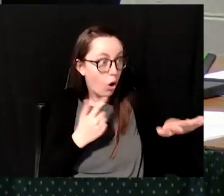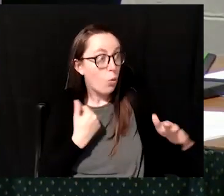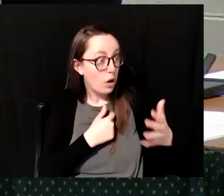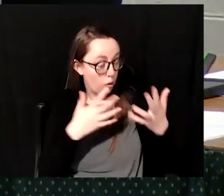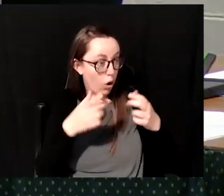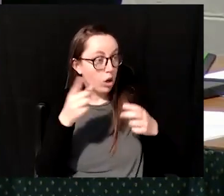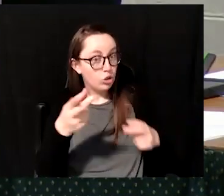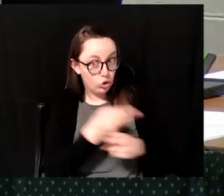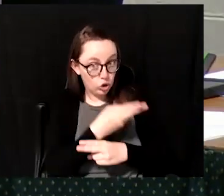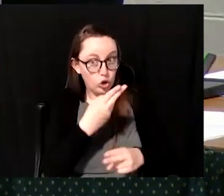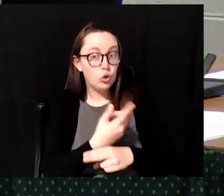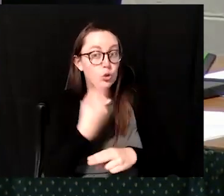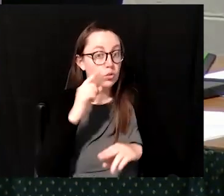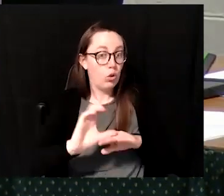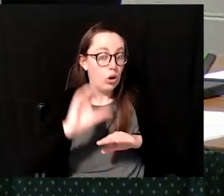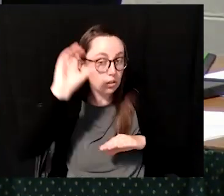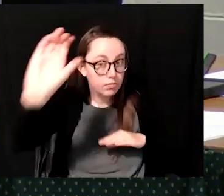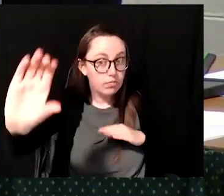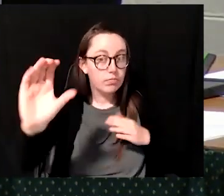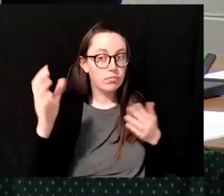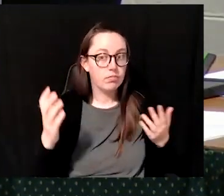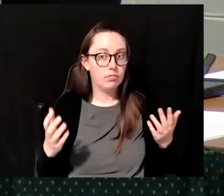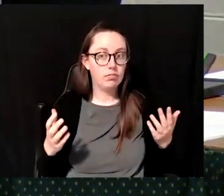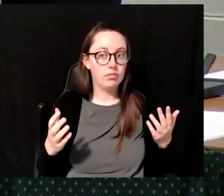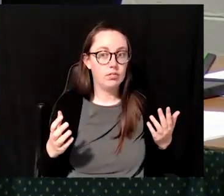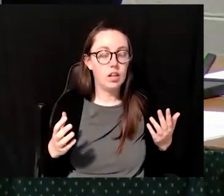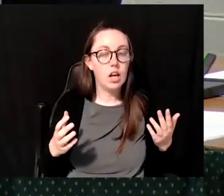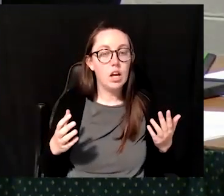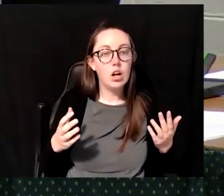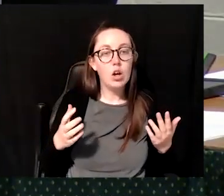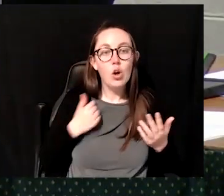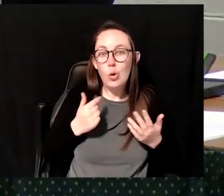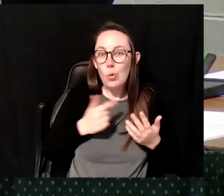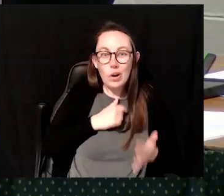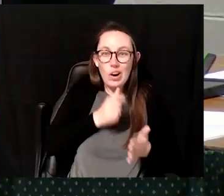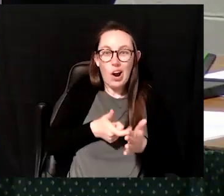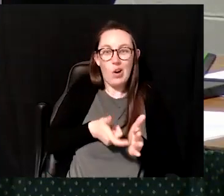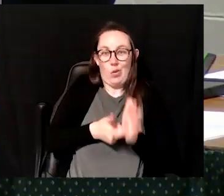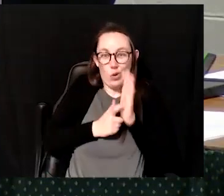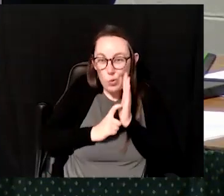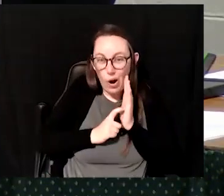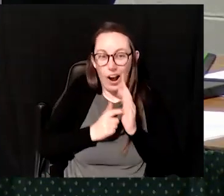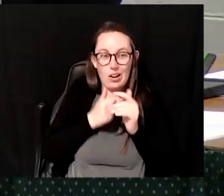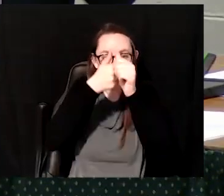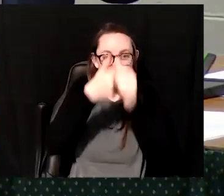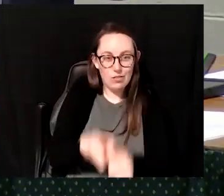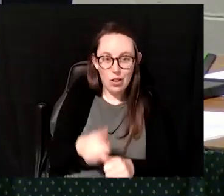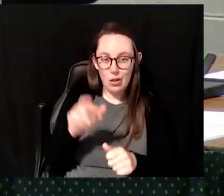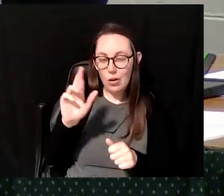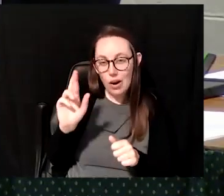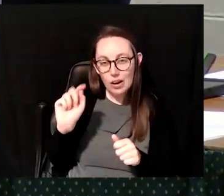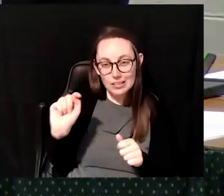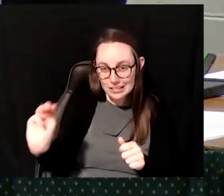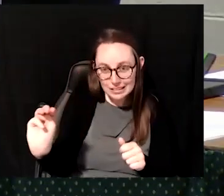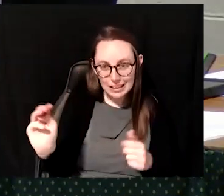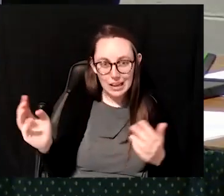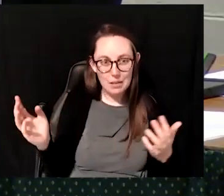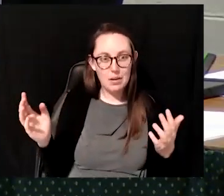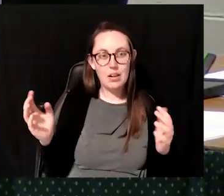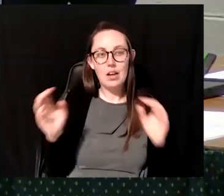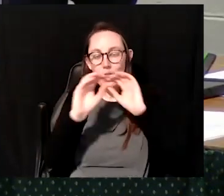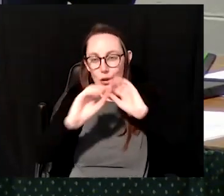the general fund budget would have been increased by that amount like there's no obligation